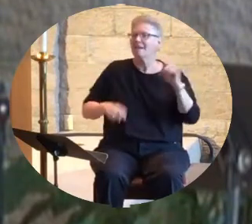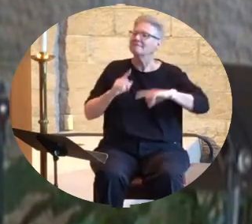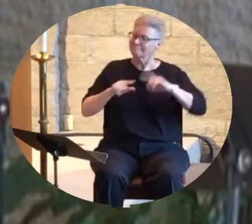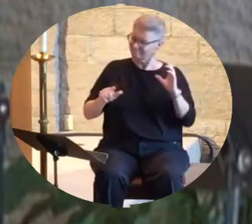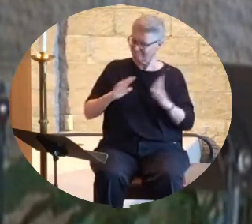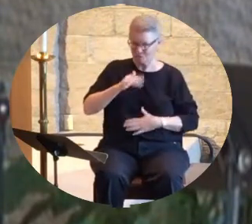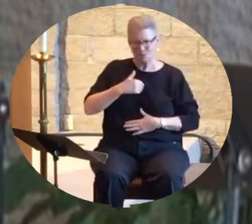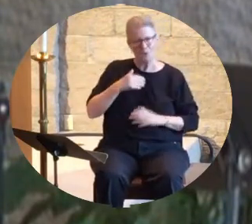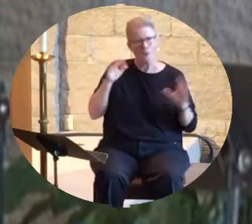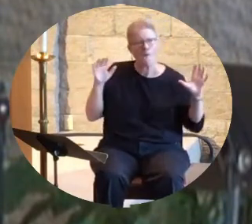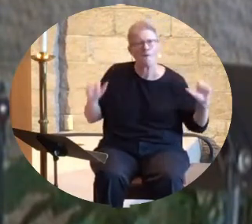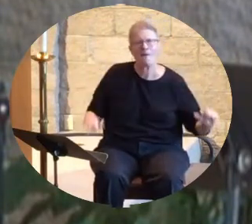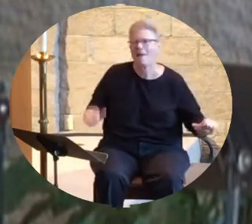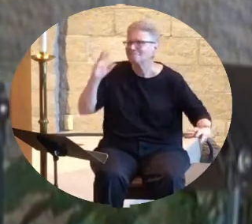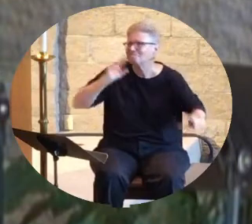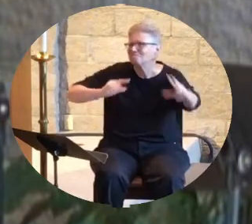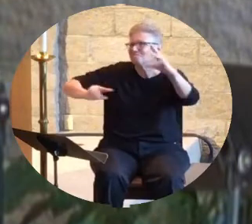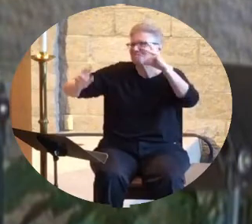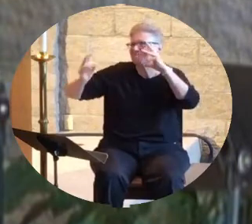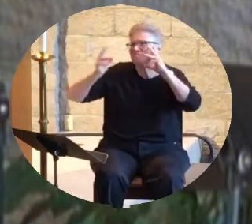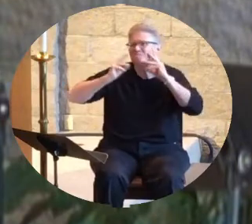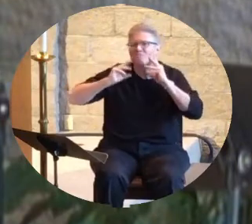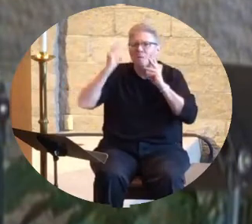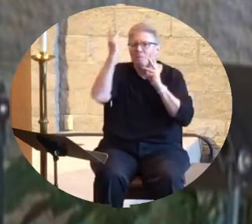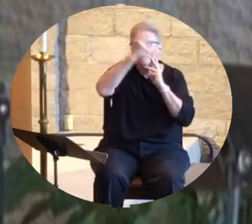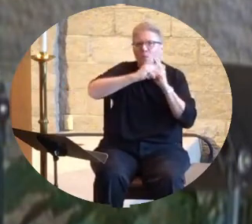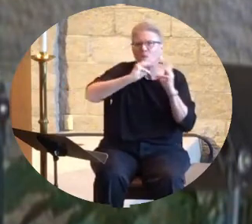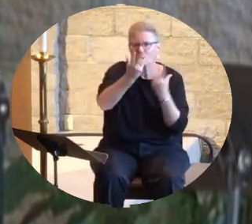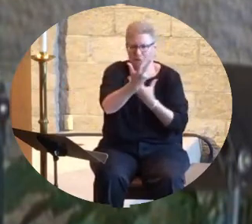it in the bosom of my soul.